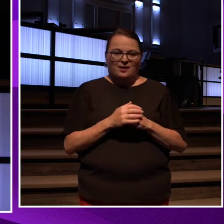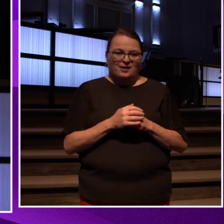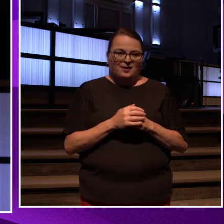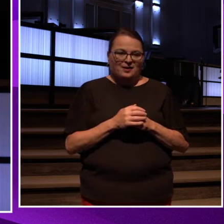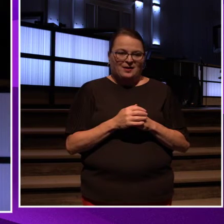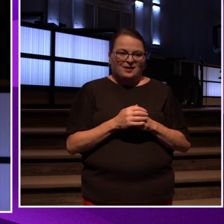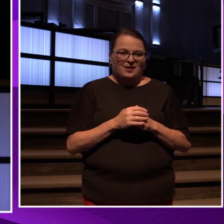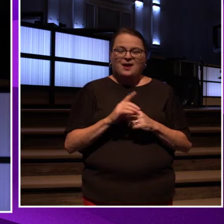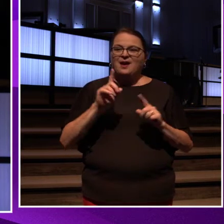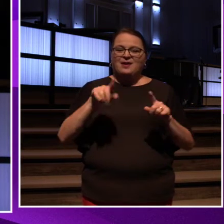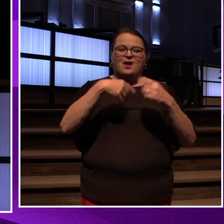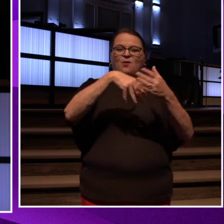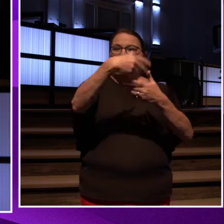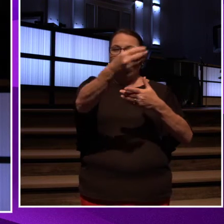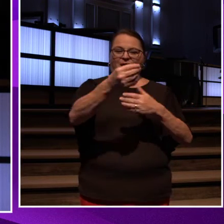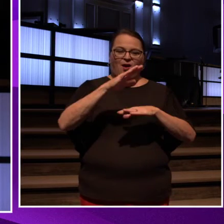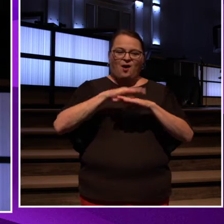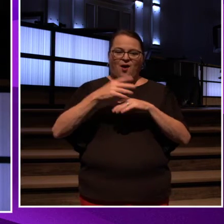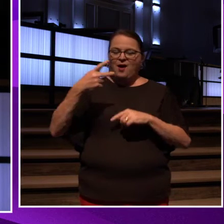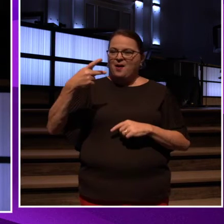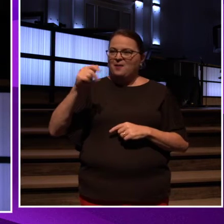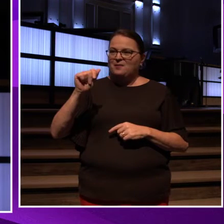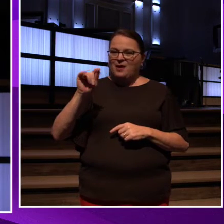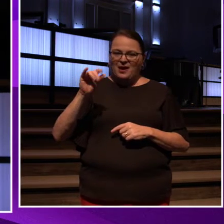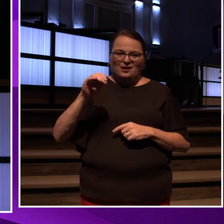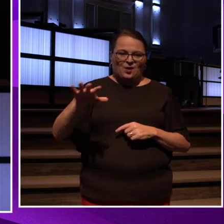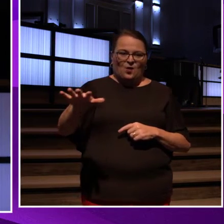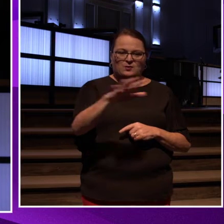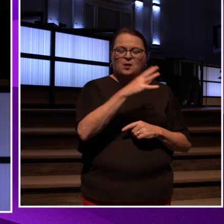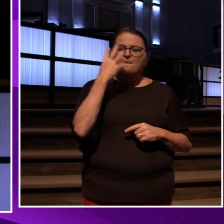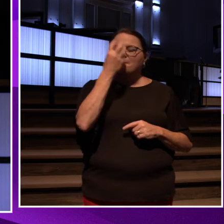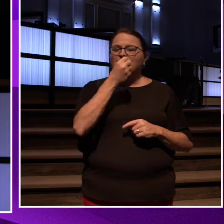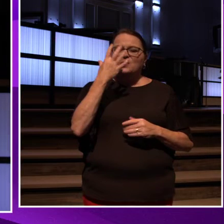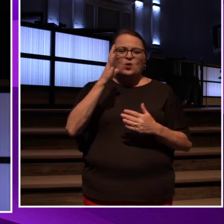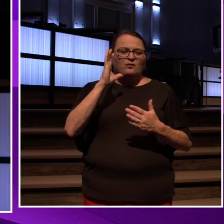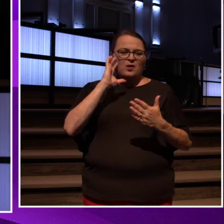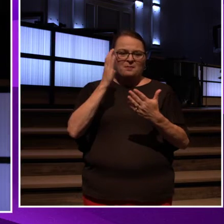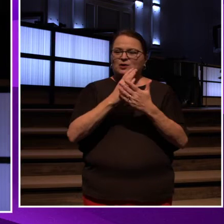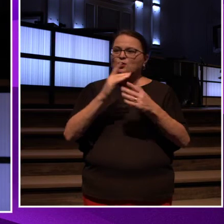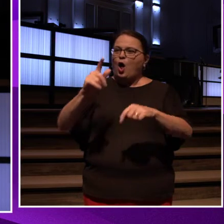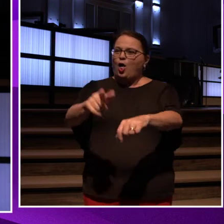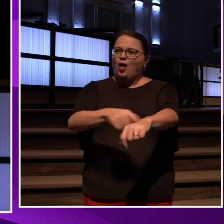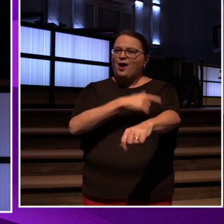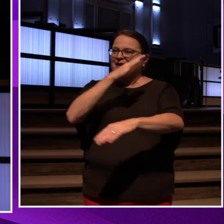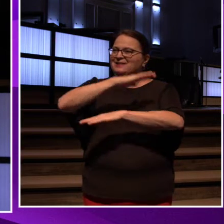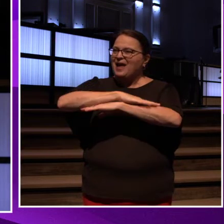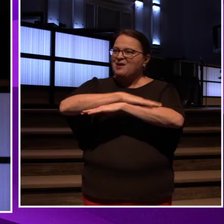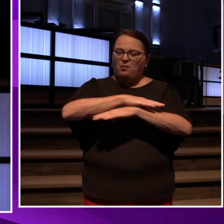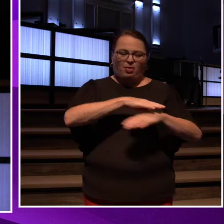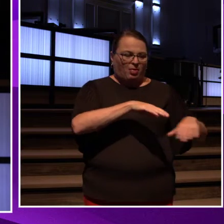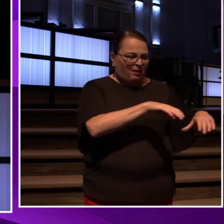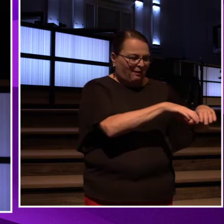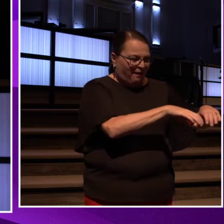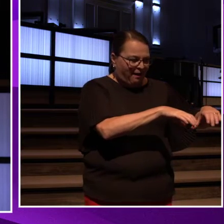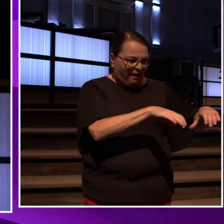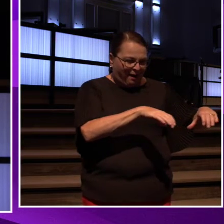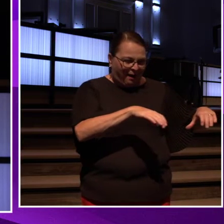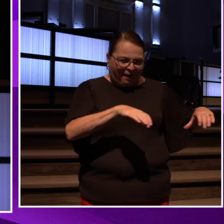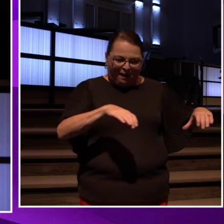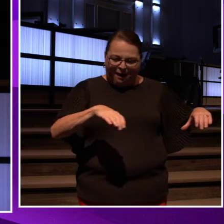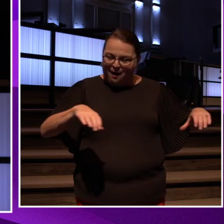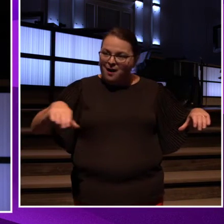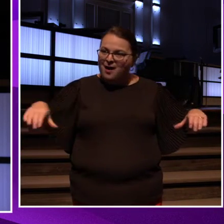out on the patio, and when me and Teresa left, there was a beautiful picture of this long table. And all of these youth